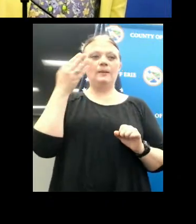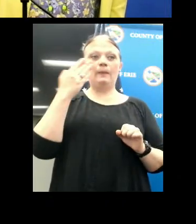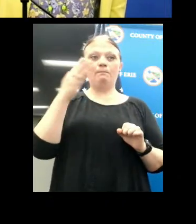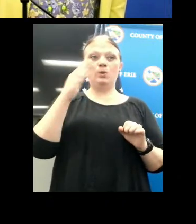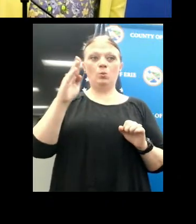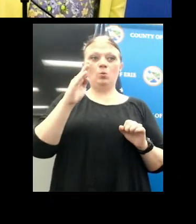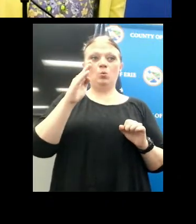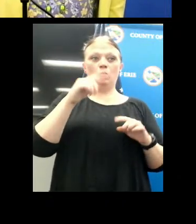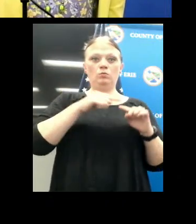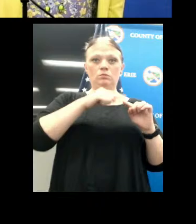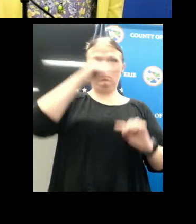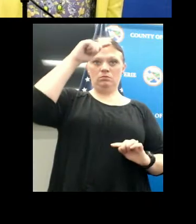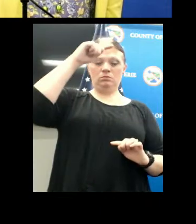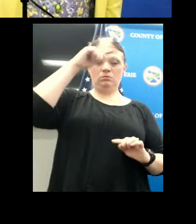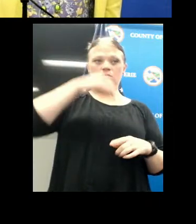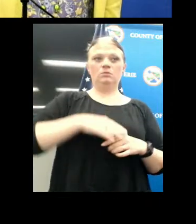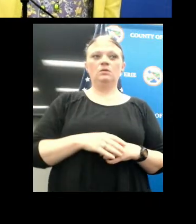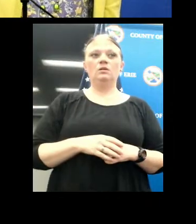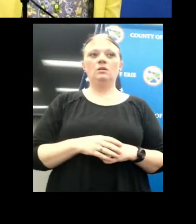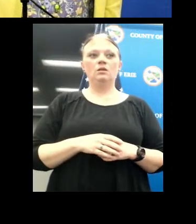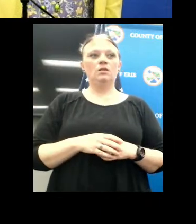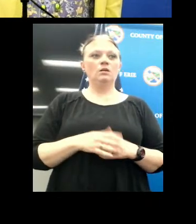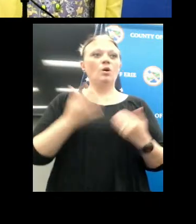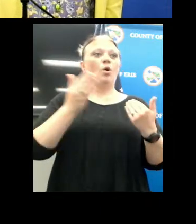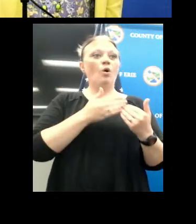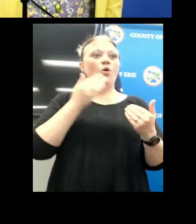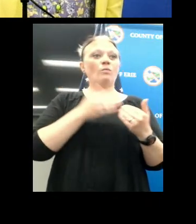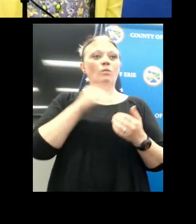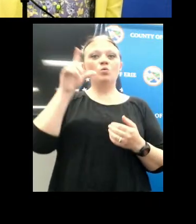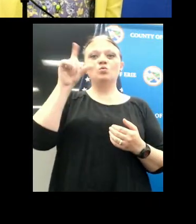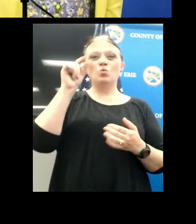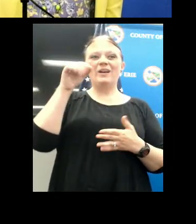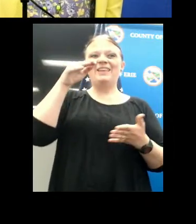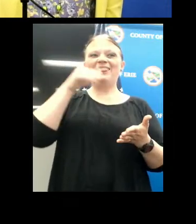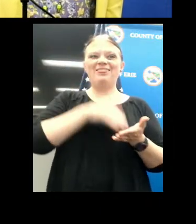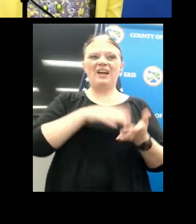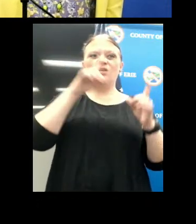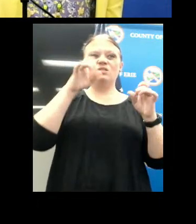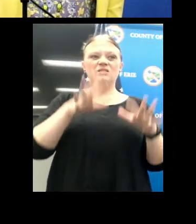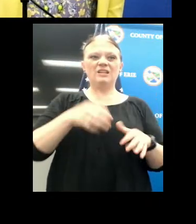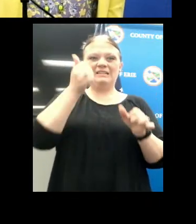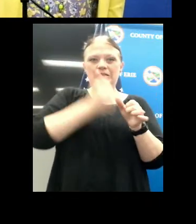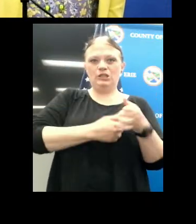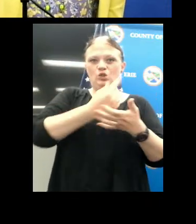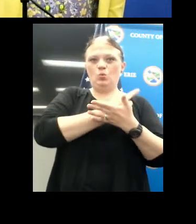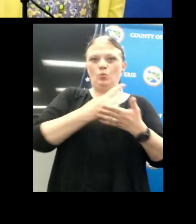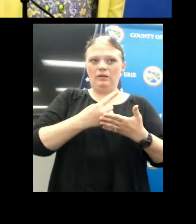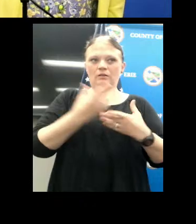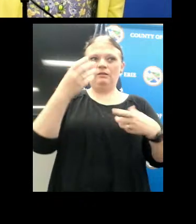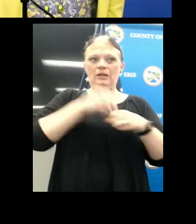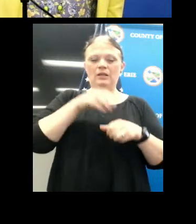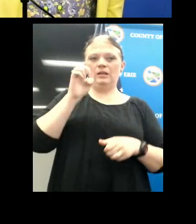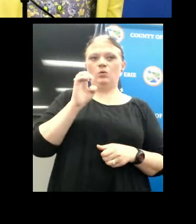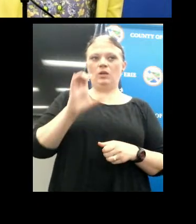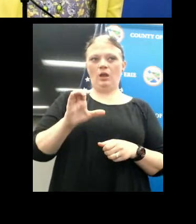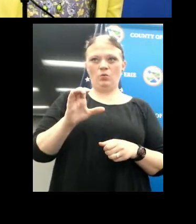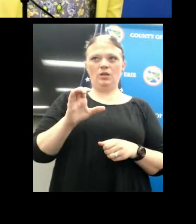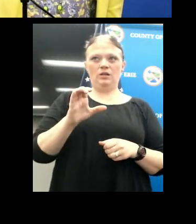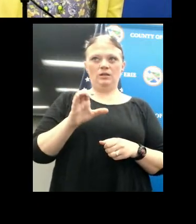blue bars that we're doing almost 20,000 tests a week in Erie